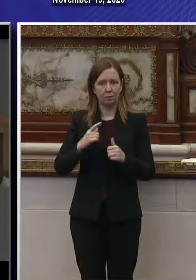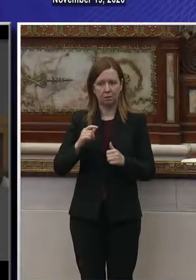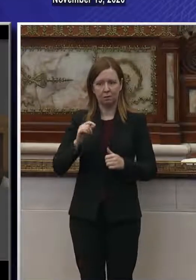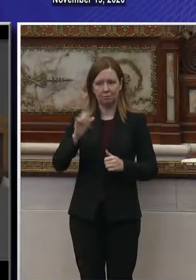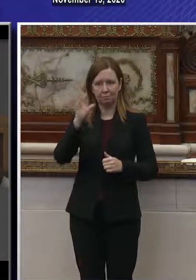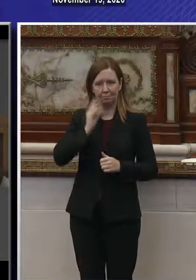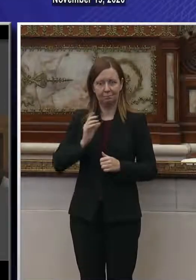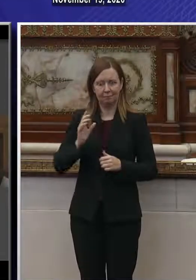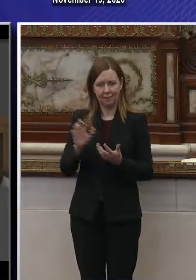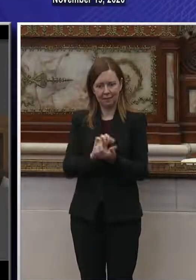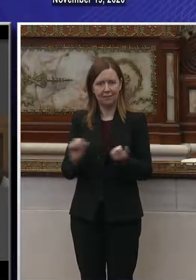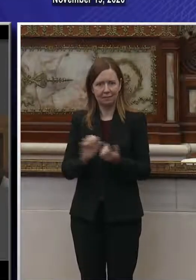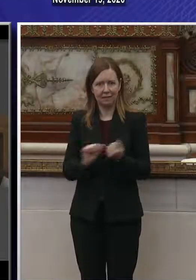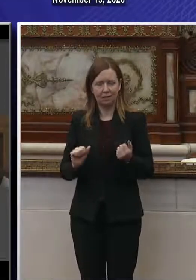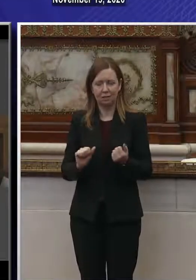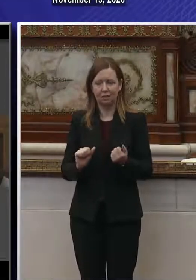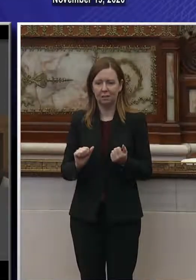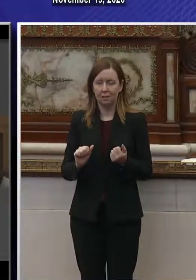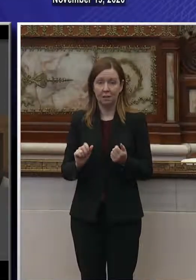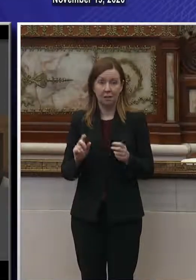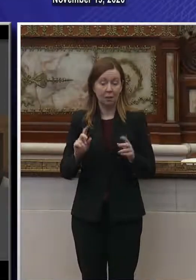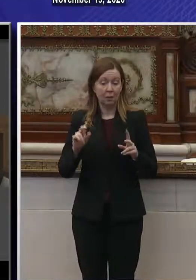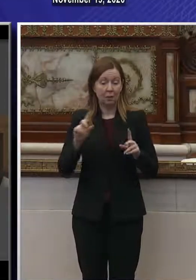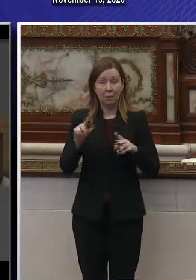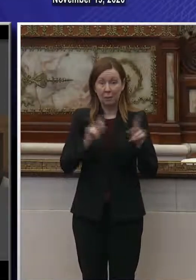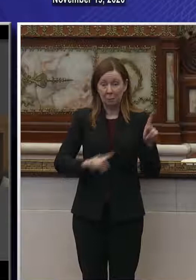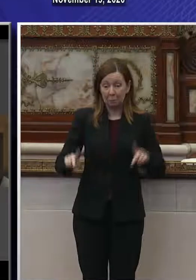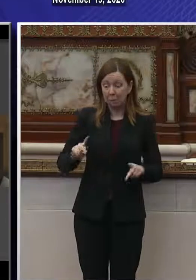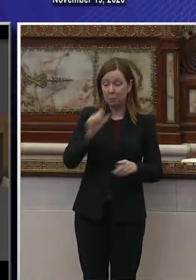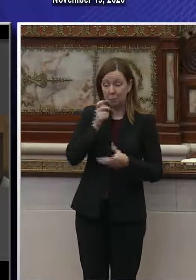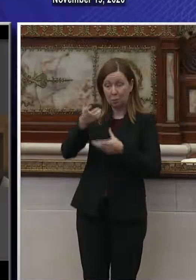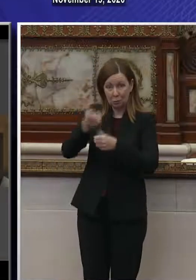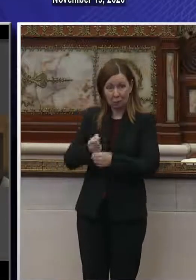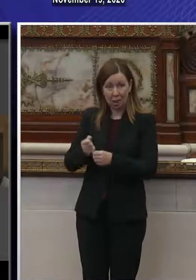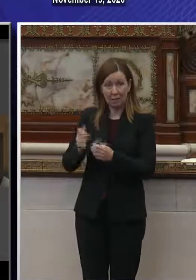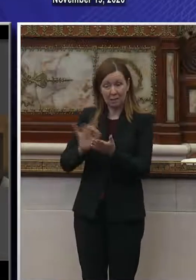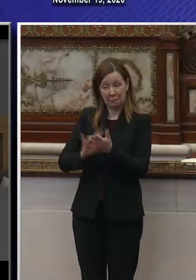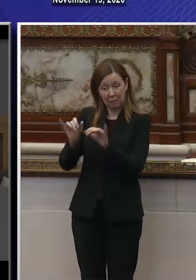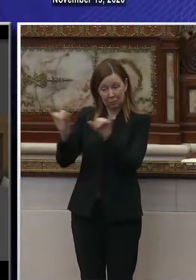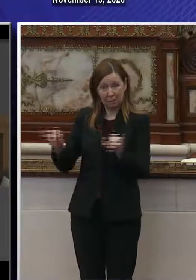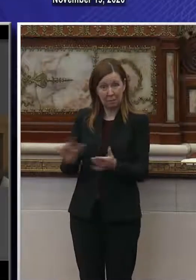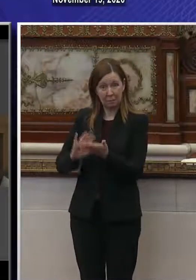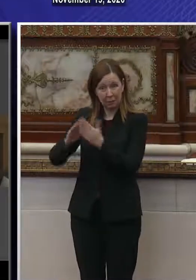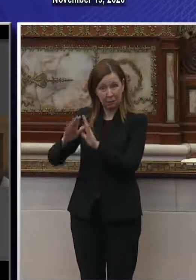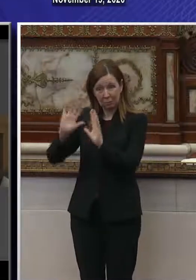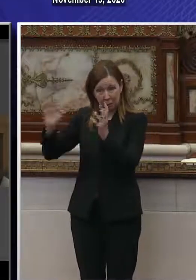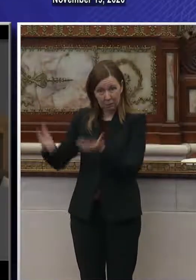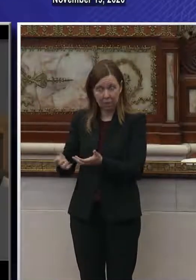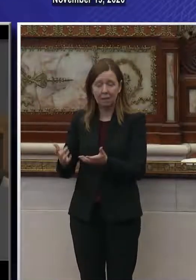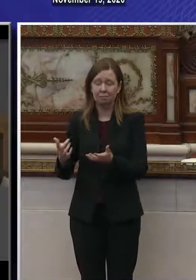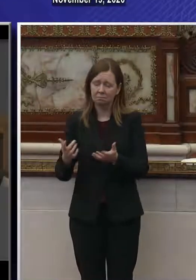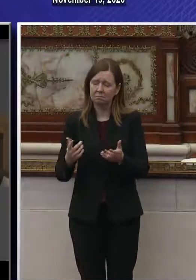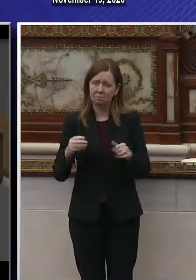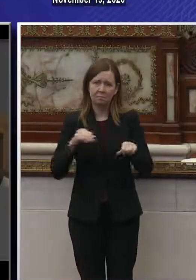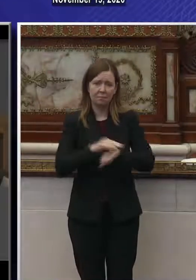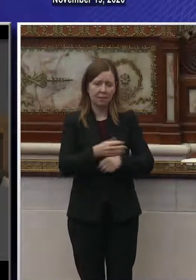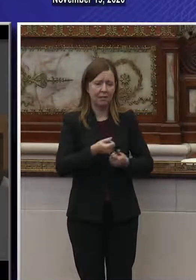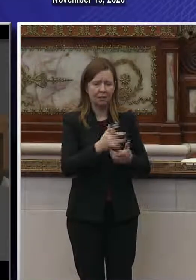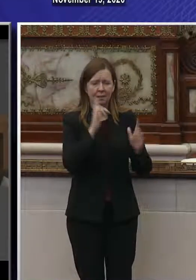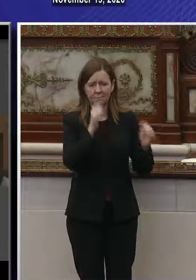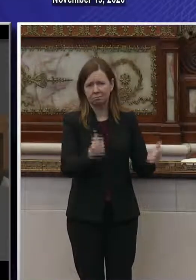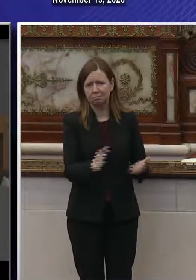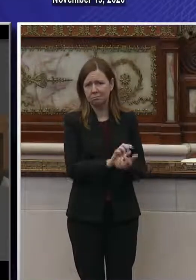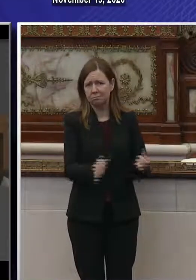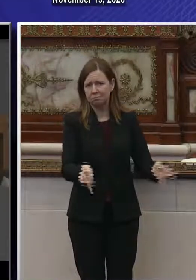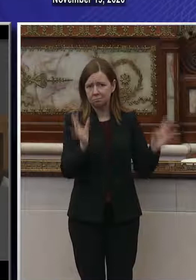devastation of mistrust, when people have a mistrust of a medical system or a medical community, the effects are devastating. And so